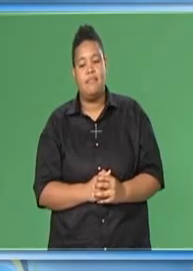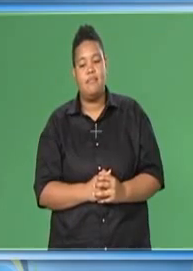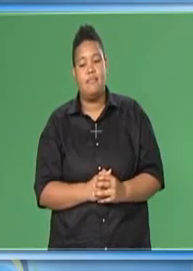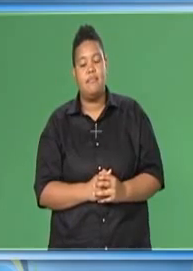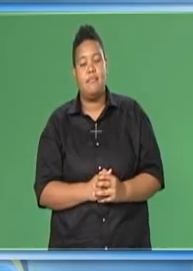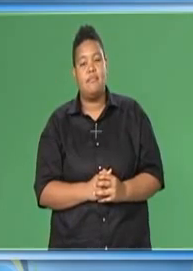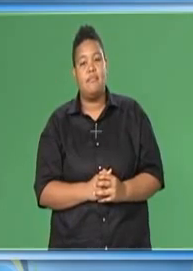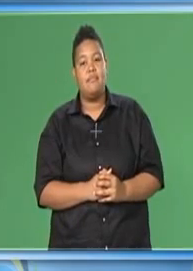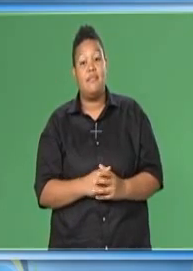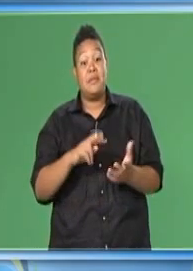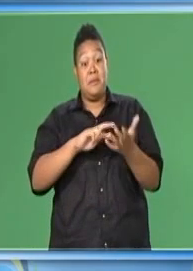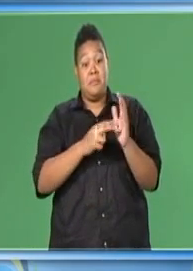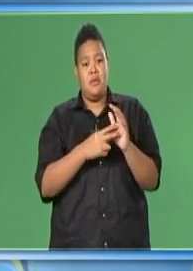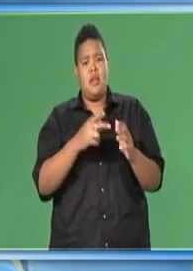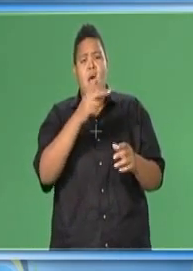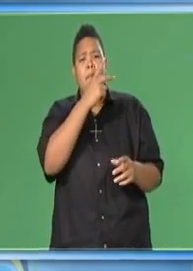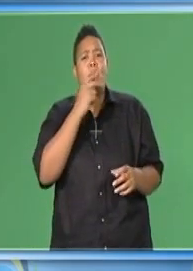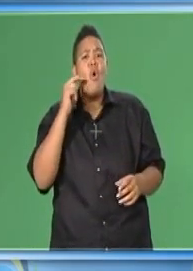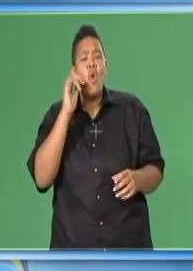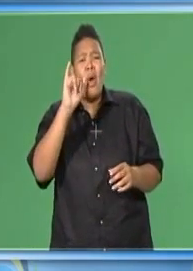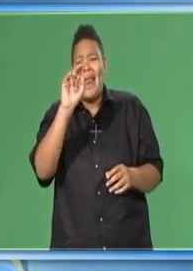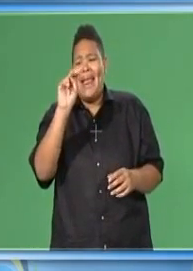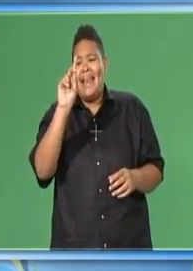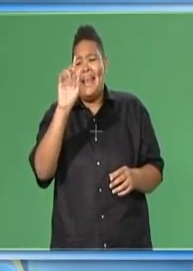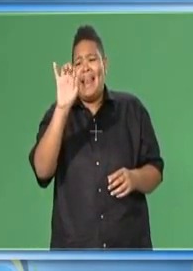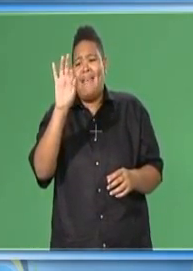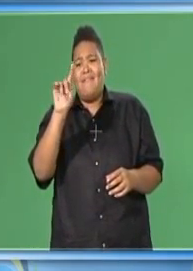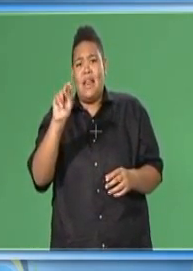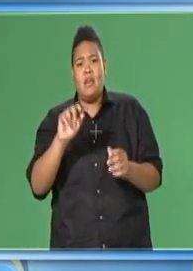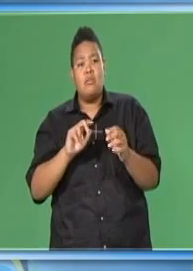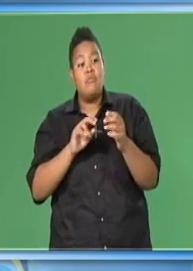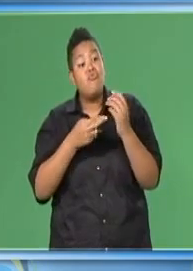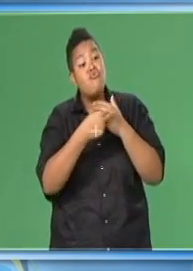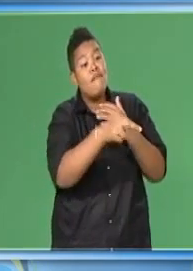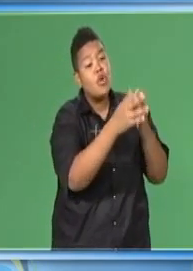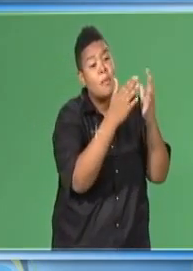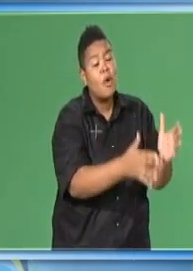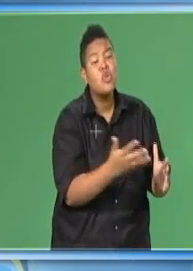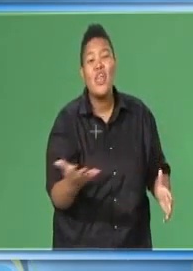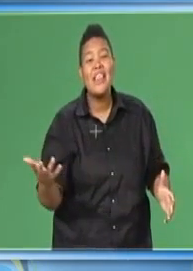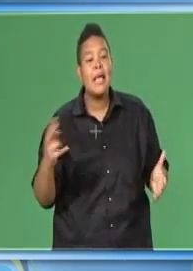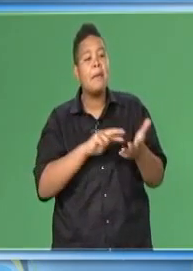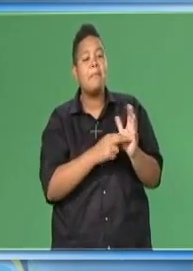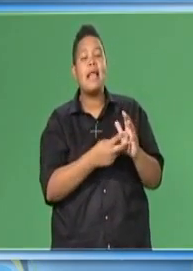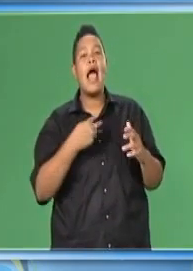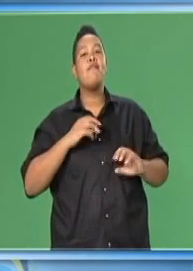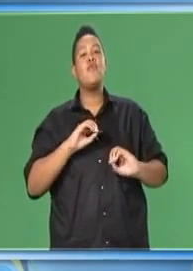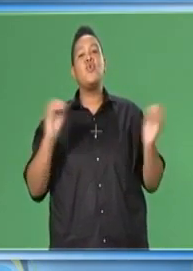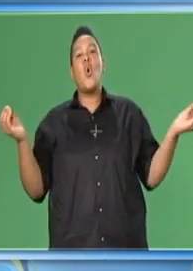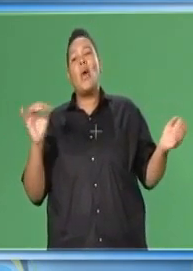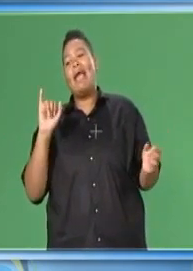An indefinite pronoun does not refer to any specific person or thing and therefore has no antecedent.